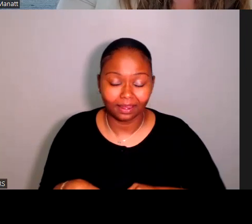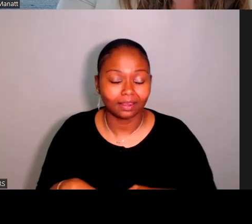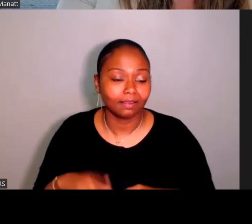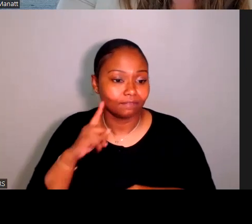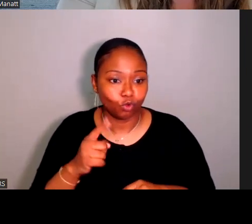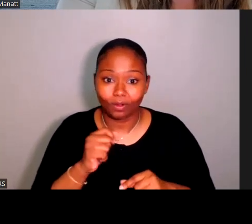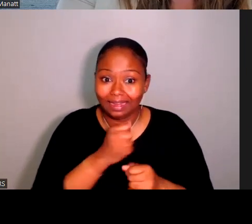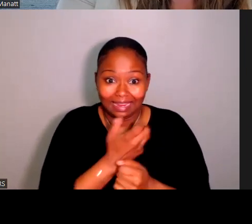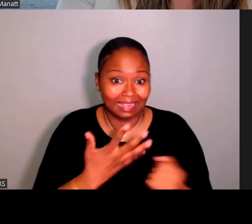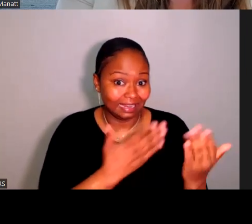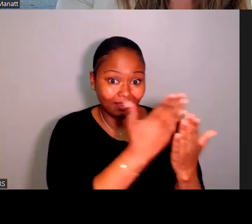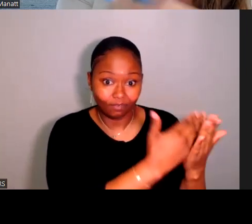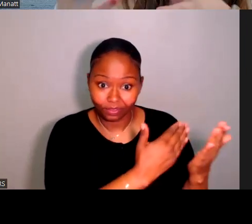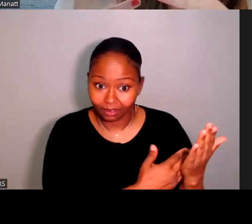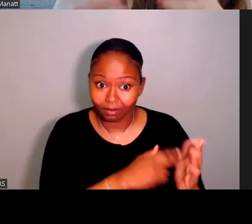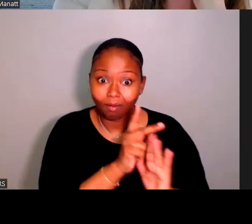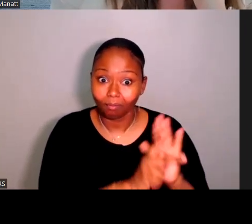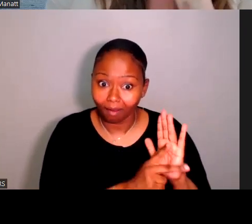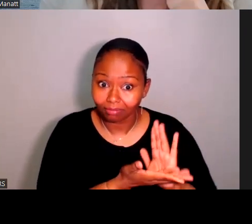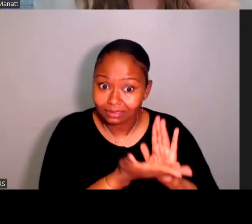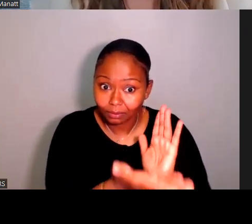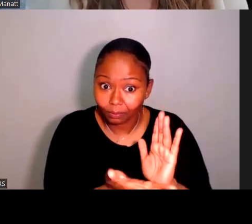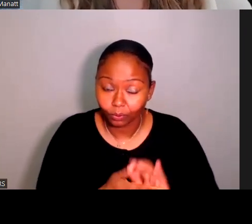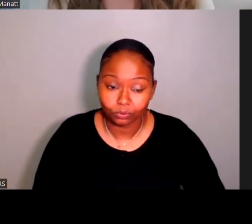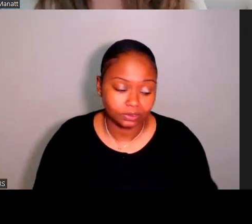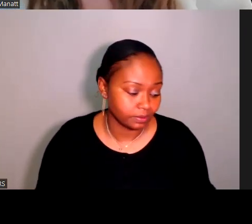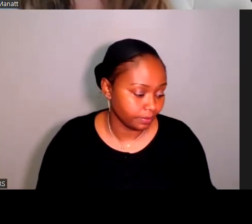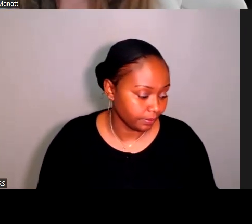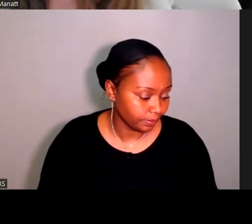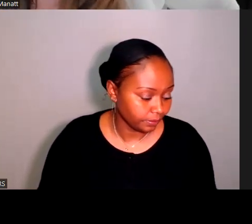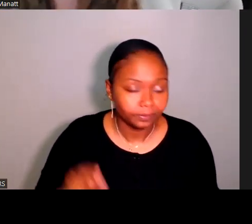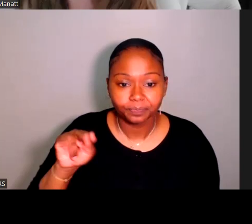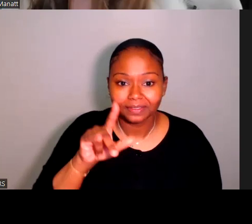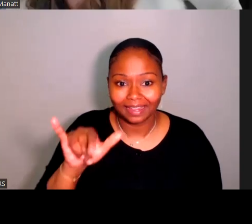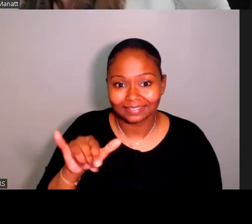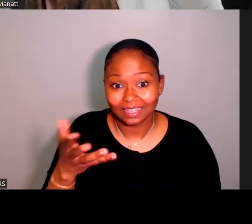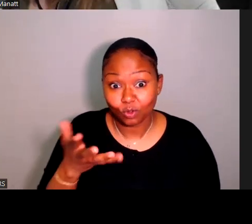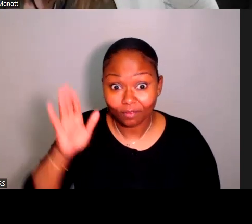proposed parameters or approaches to setting visitation parameters. And Nancy, you have your hand raised.